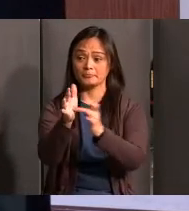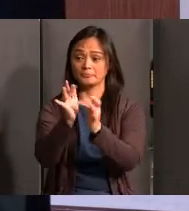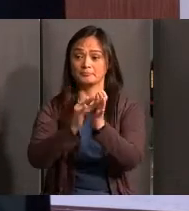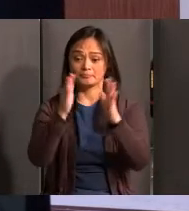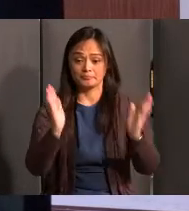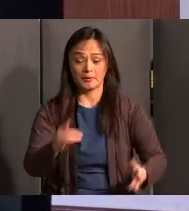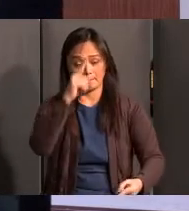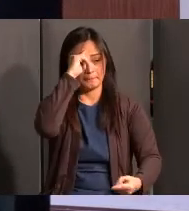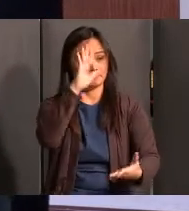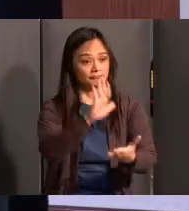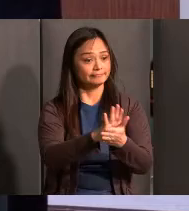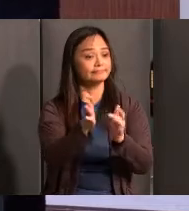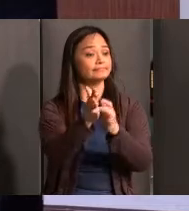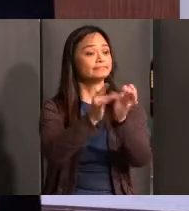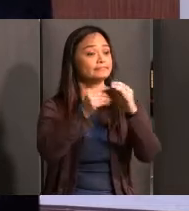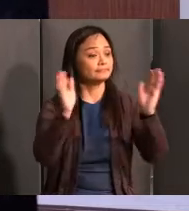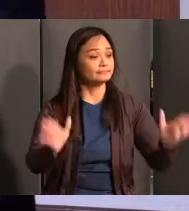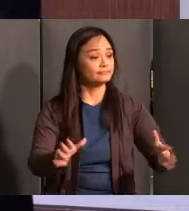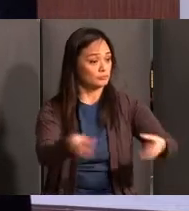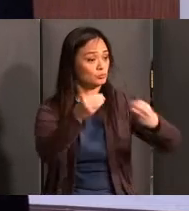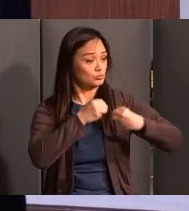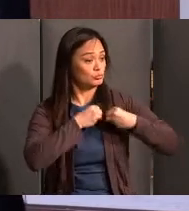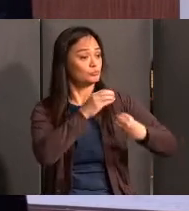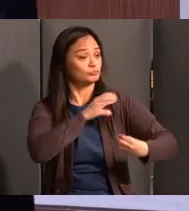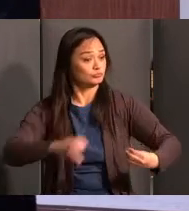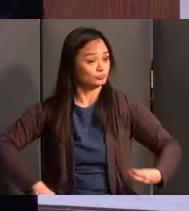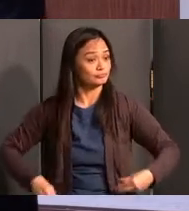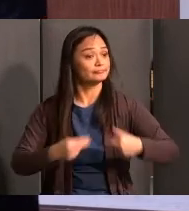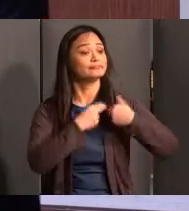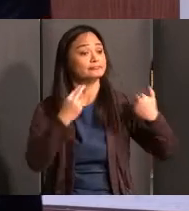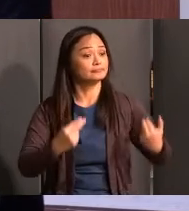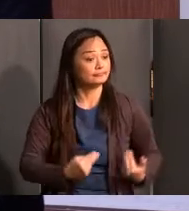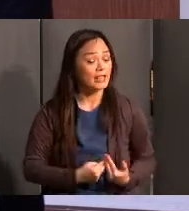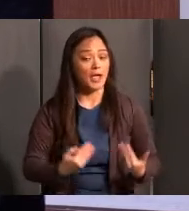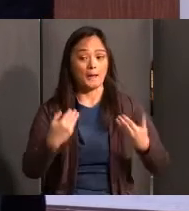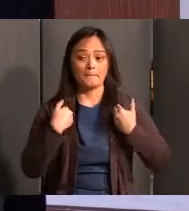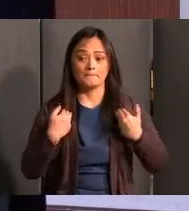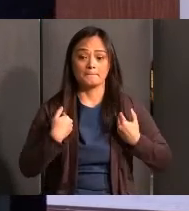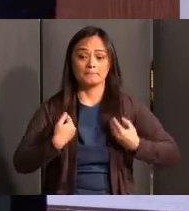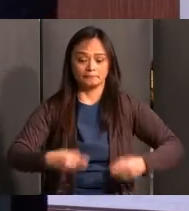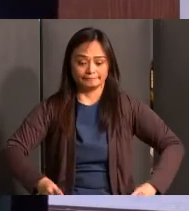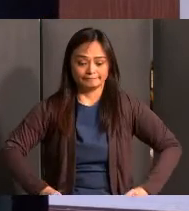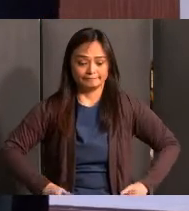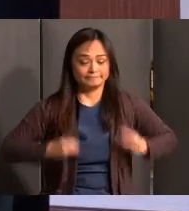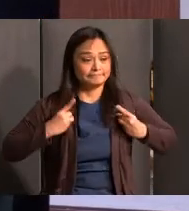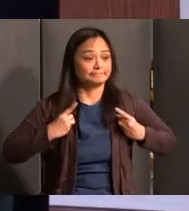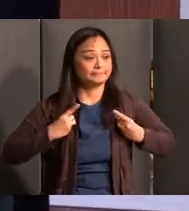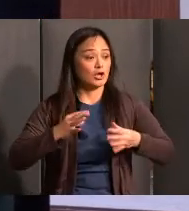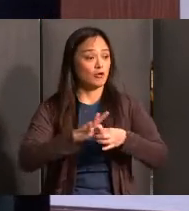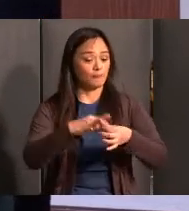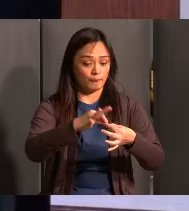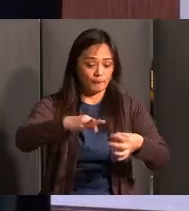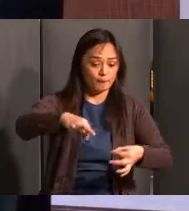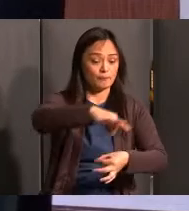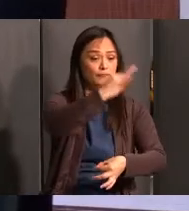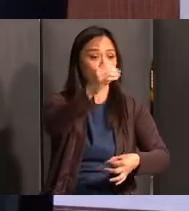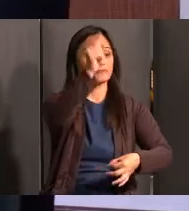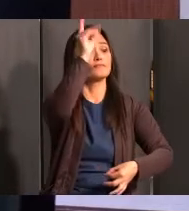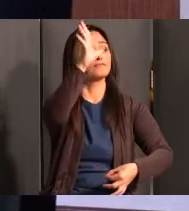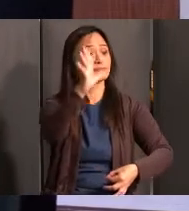Bible-believing Christian who accepts Christ in the heart ay merong indwelling of the Spirit of